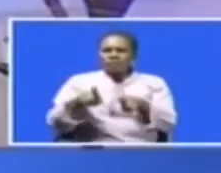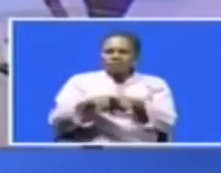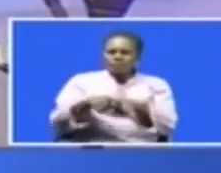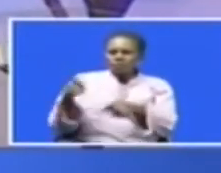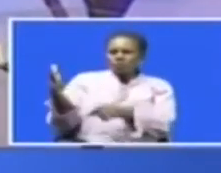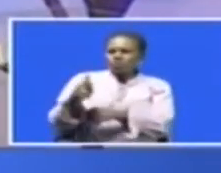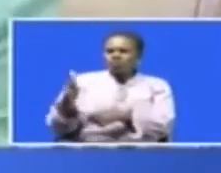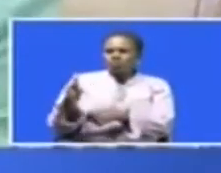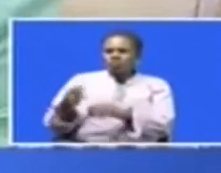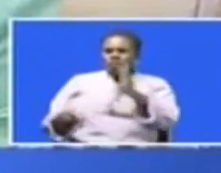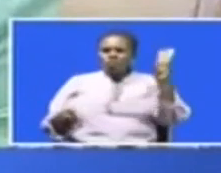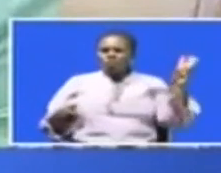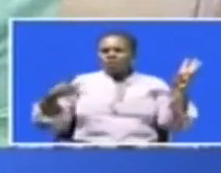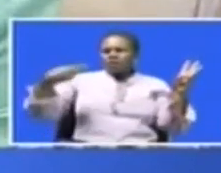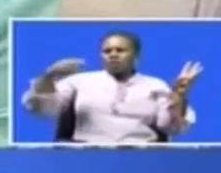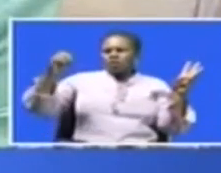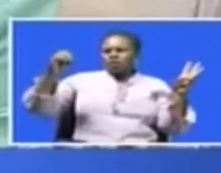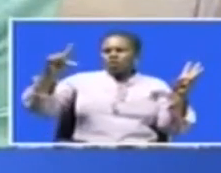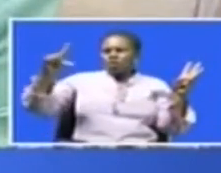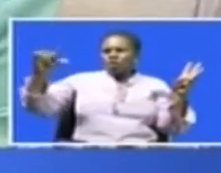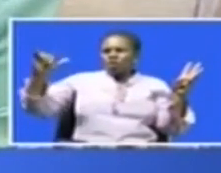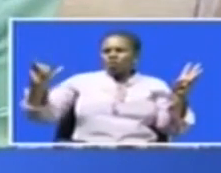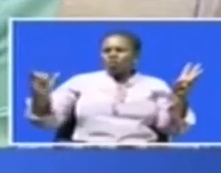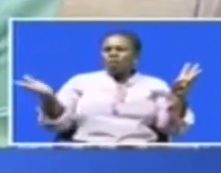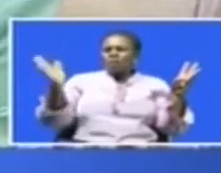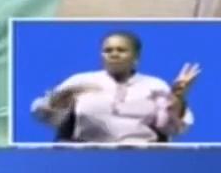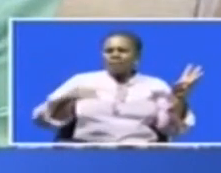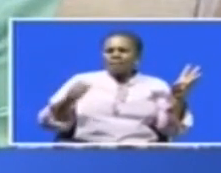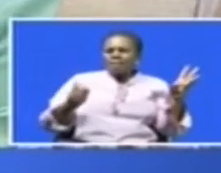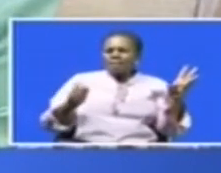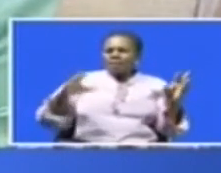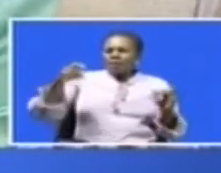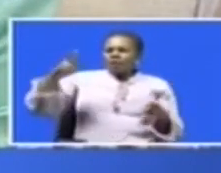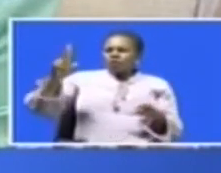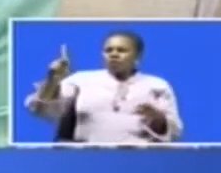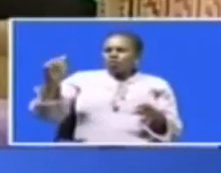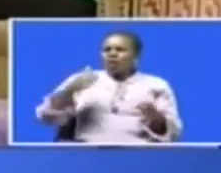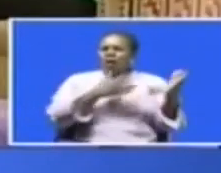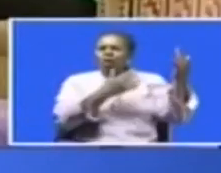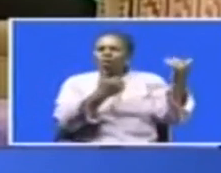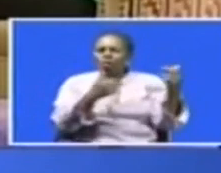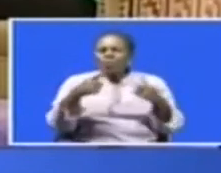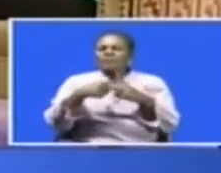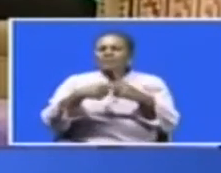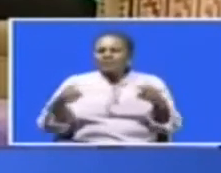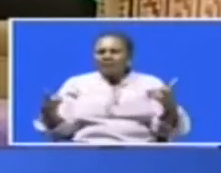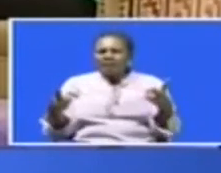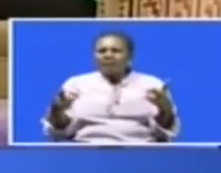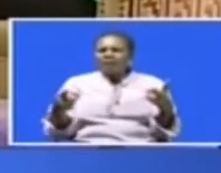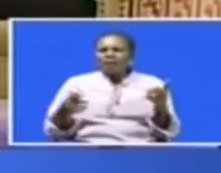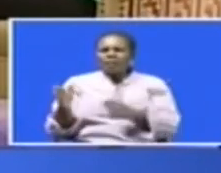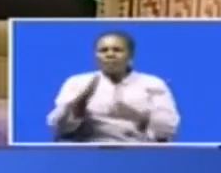in West Hollywood, and then giving them something to bring back to Chuka, and so... I'm really hoping that it really takes off and be able to plan